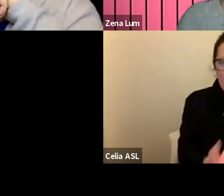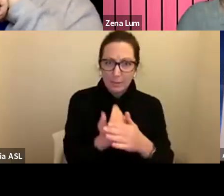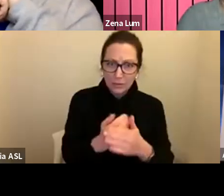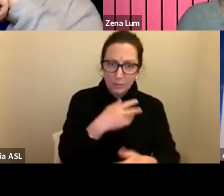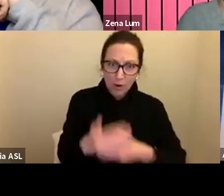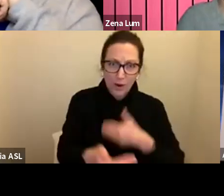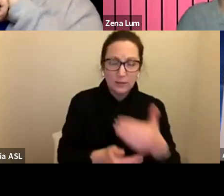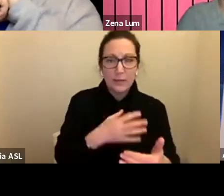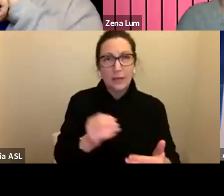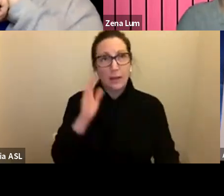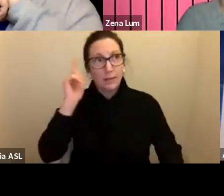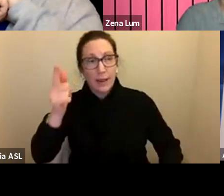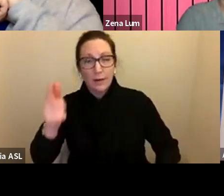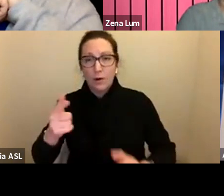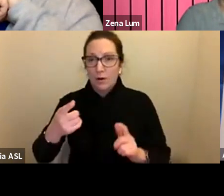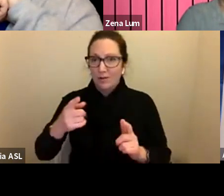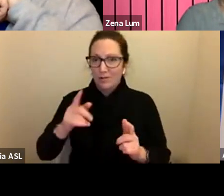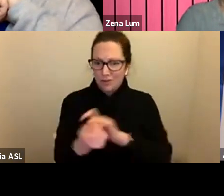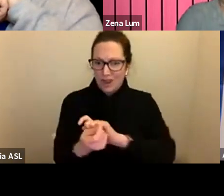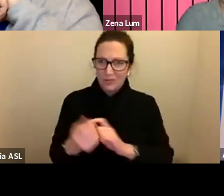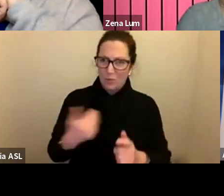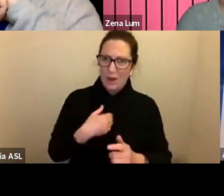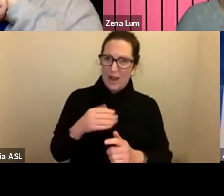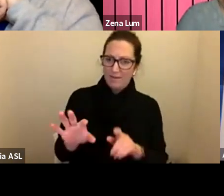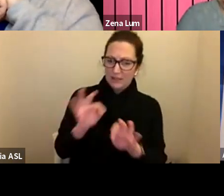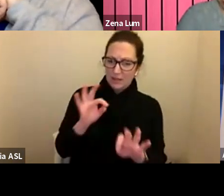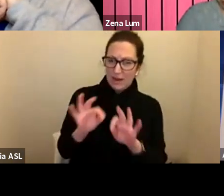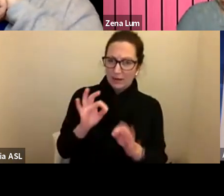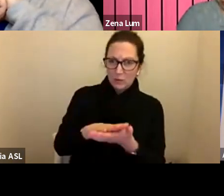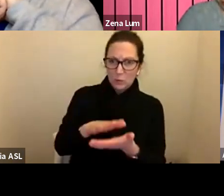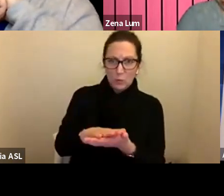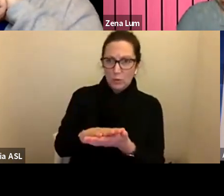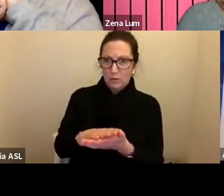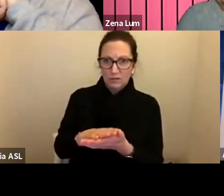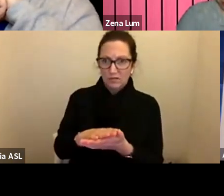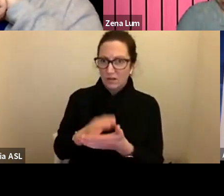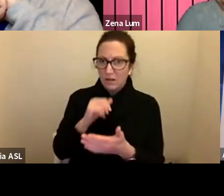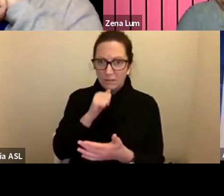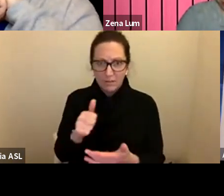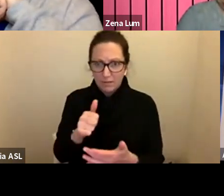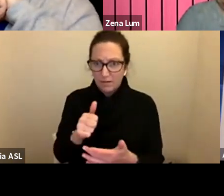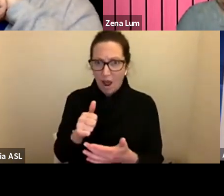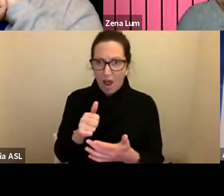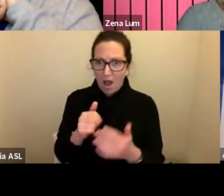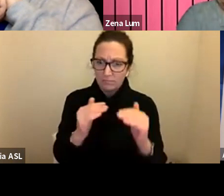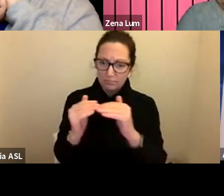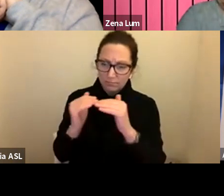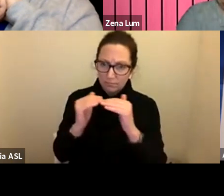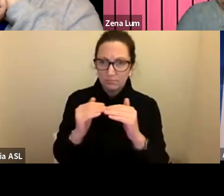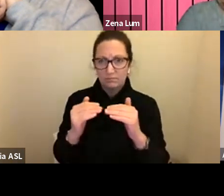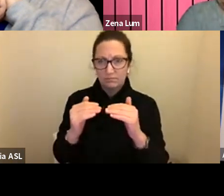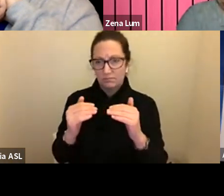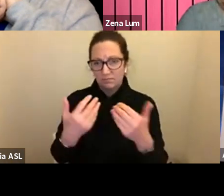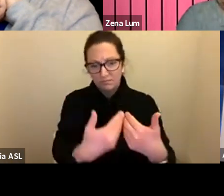have these selective schools that by their very nature are separate and unequal. So I really would just like